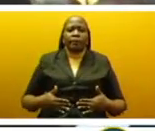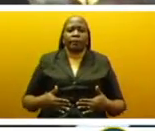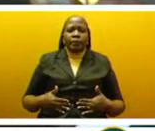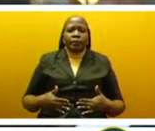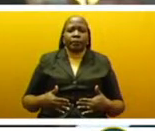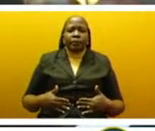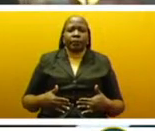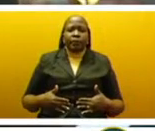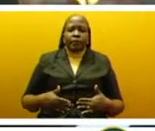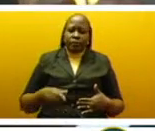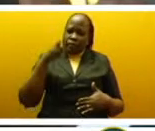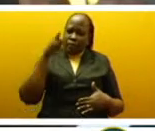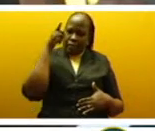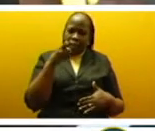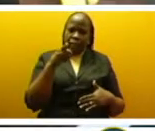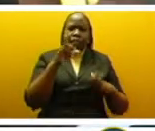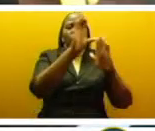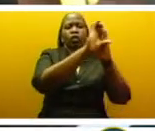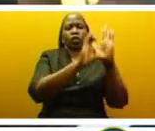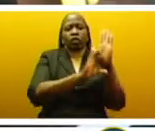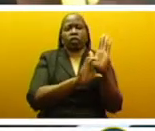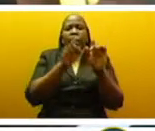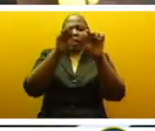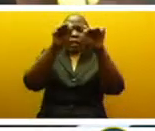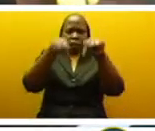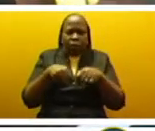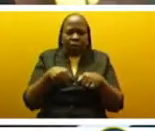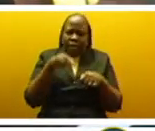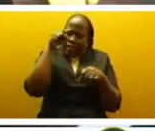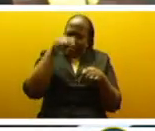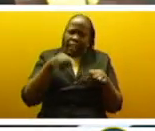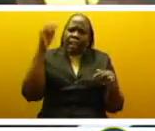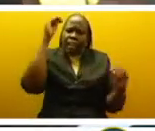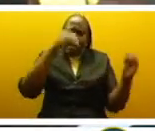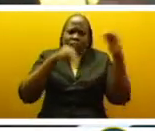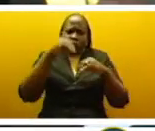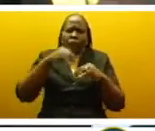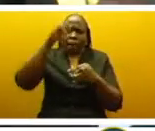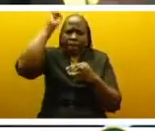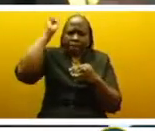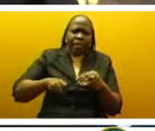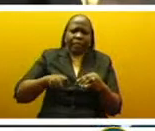And this constitution requires that the elections must be transparent,